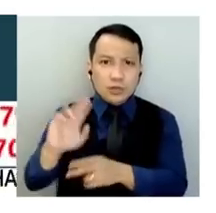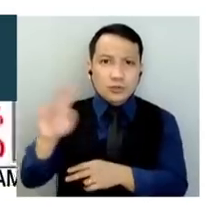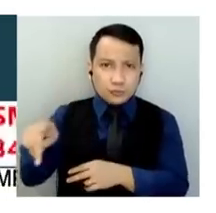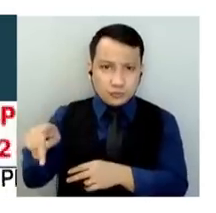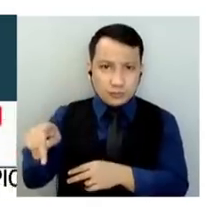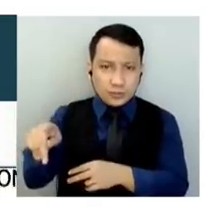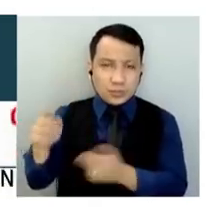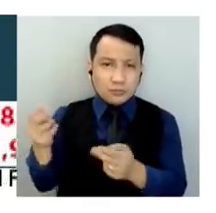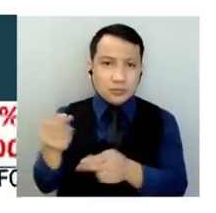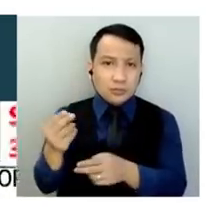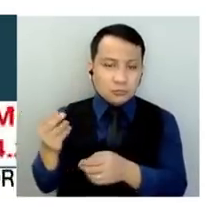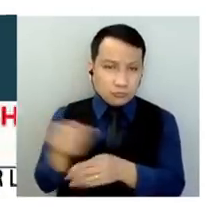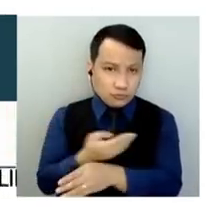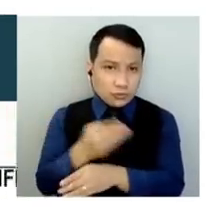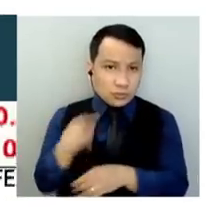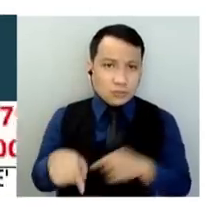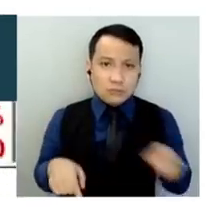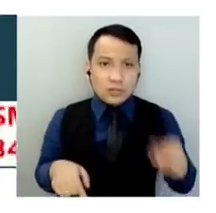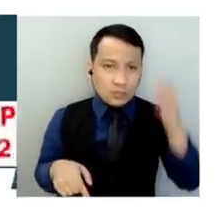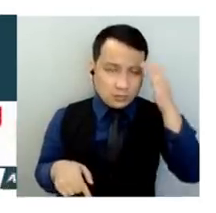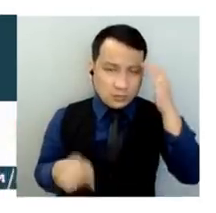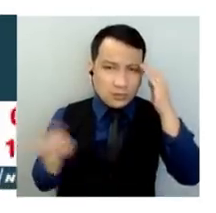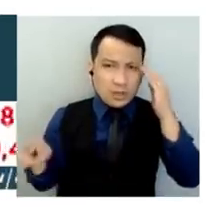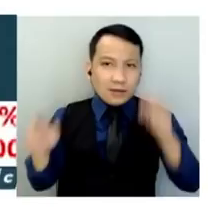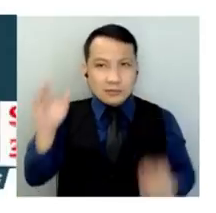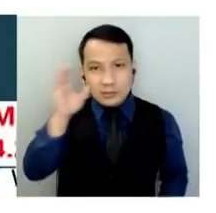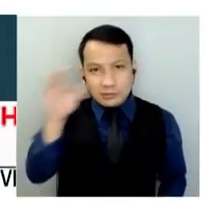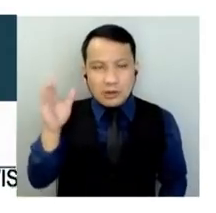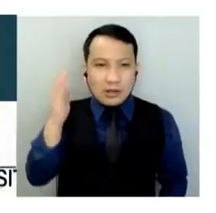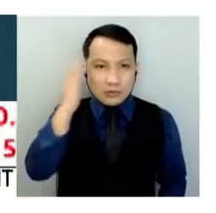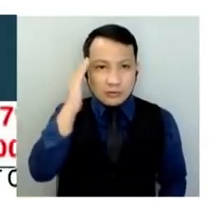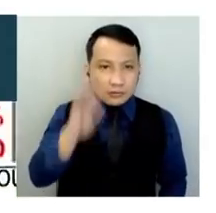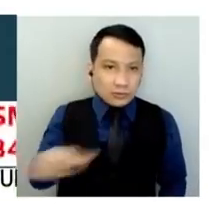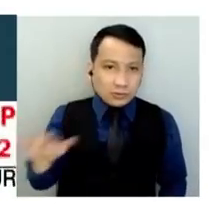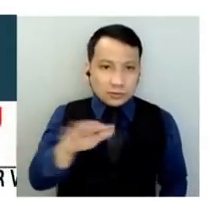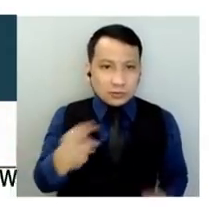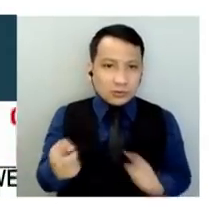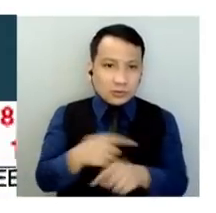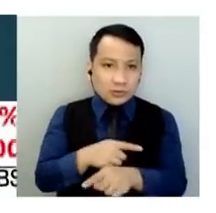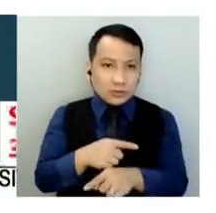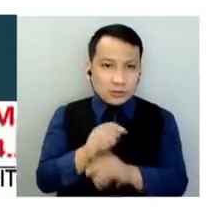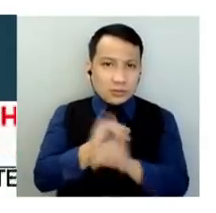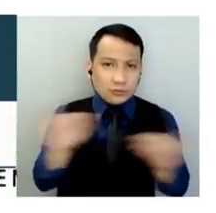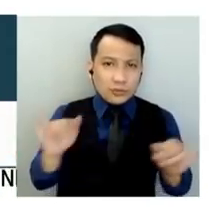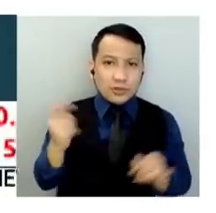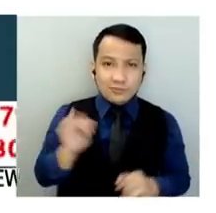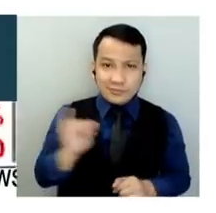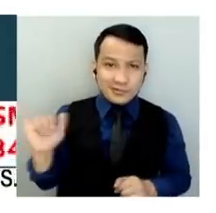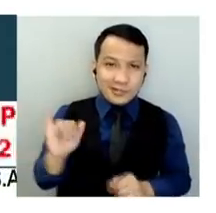university. I'm sure, Carmina, you know what I mean. You're from UP yourself.